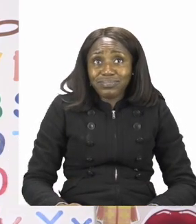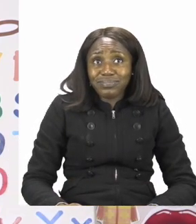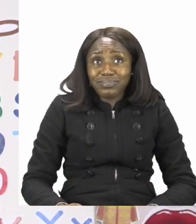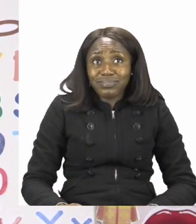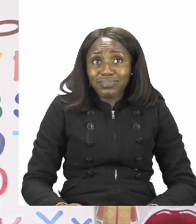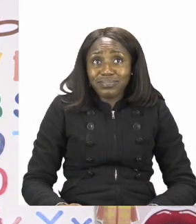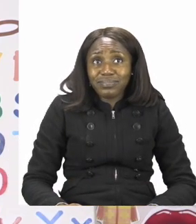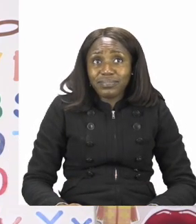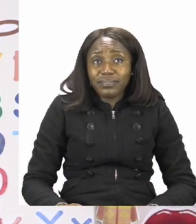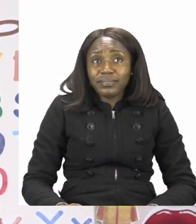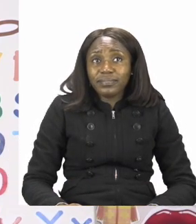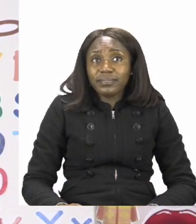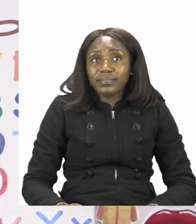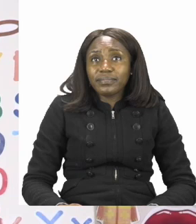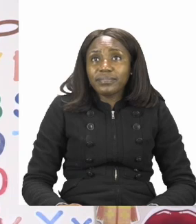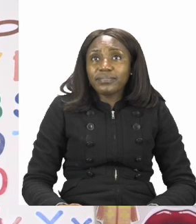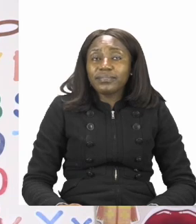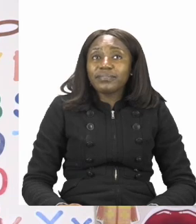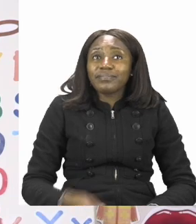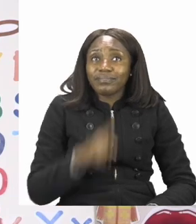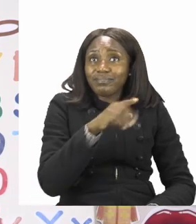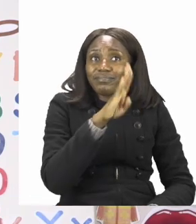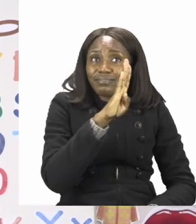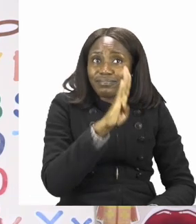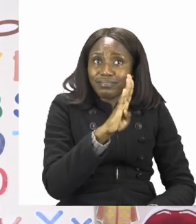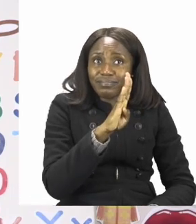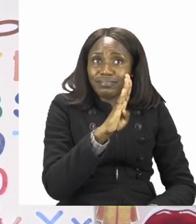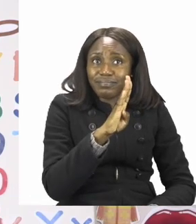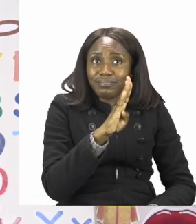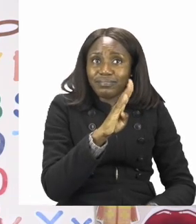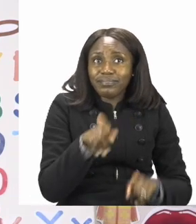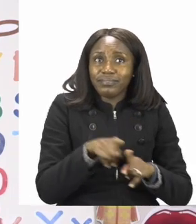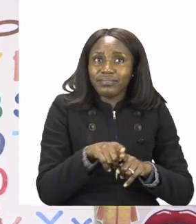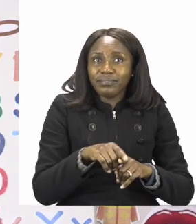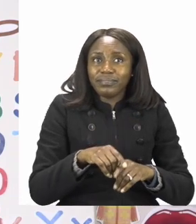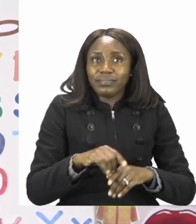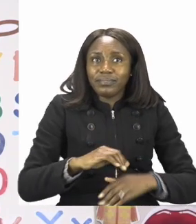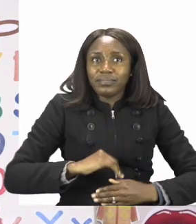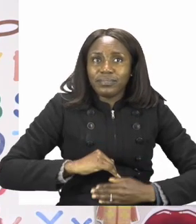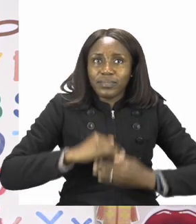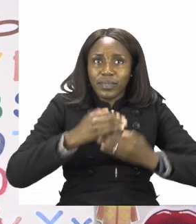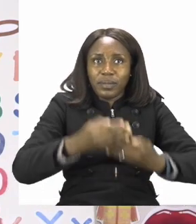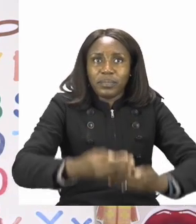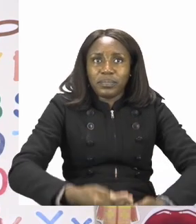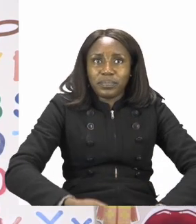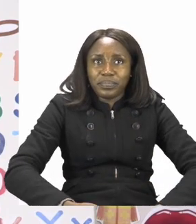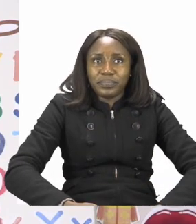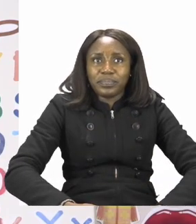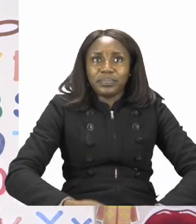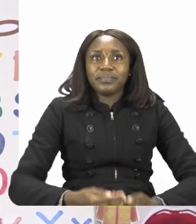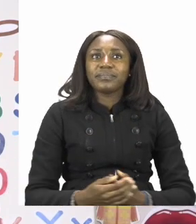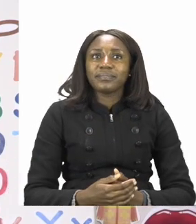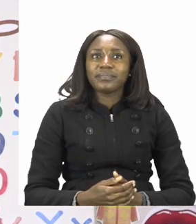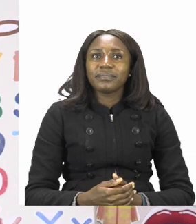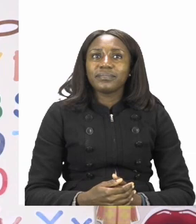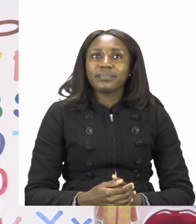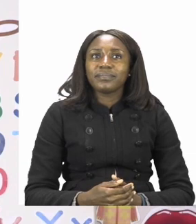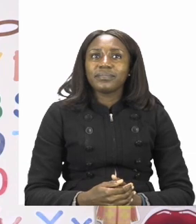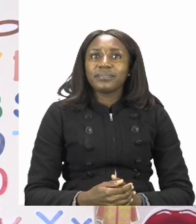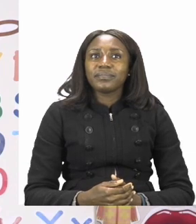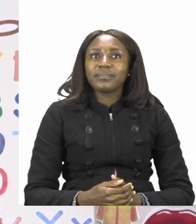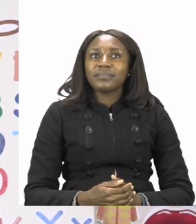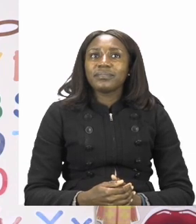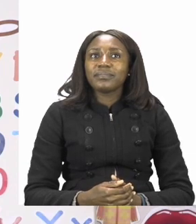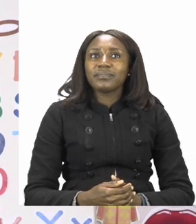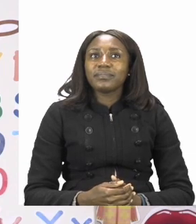say the sound, it is B. So the B has a big tummy. And you can see that it